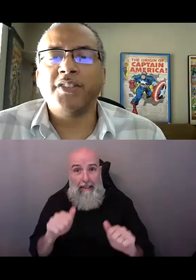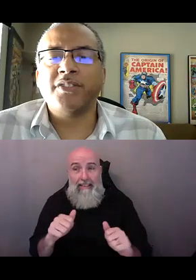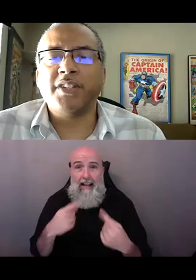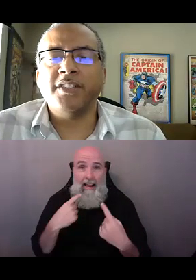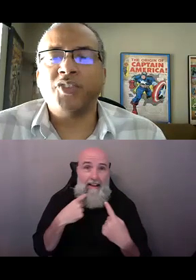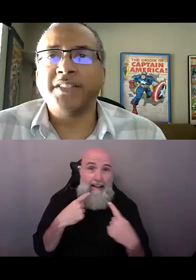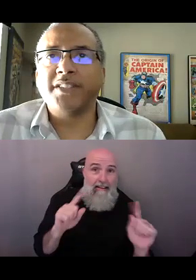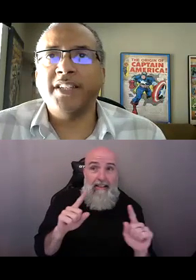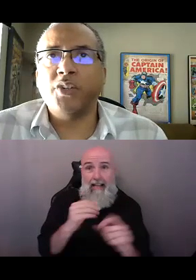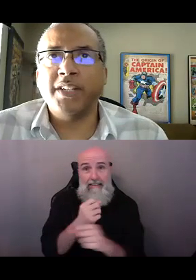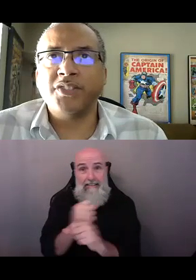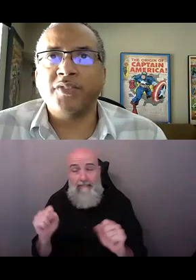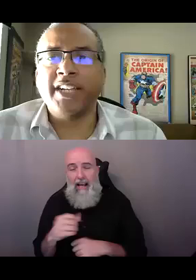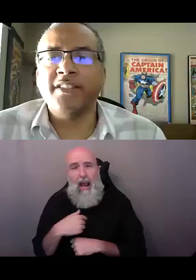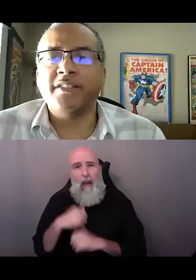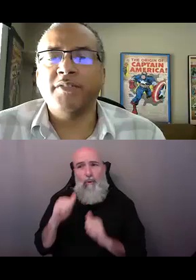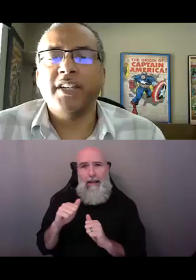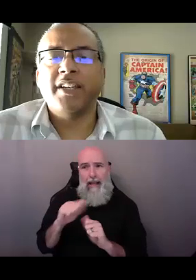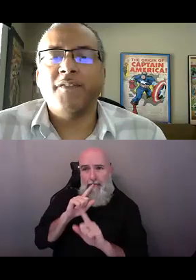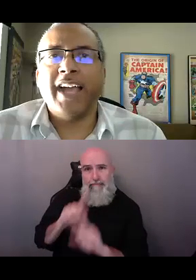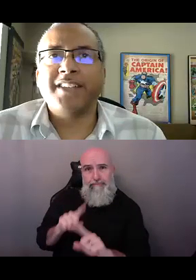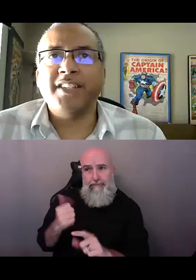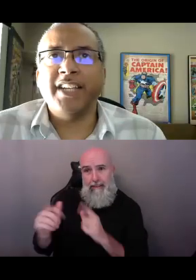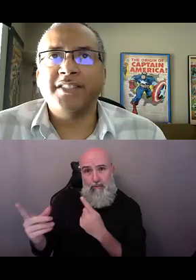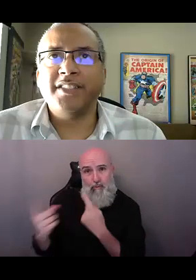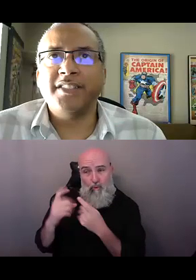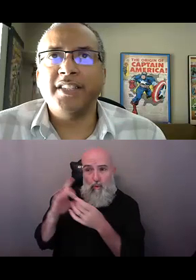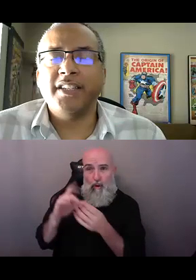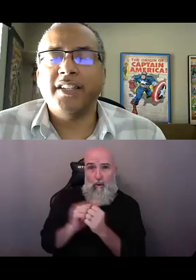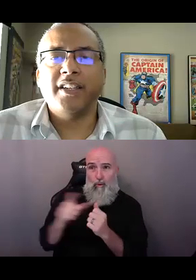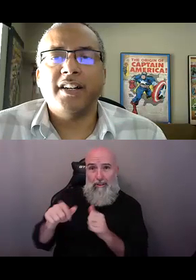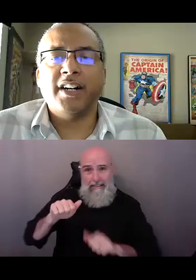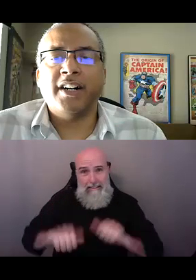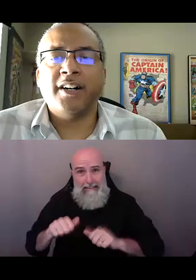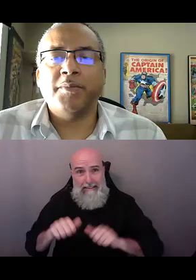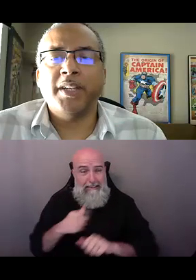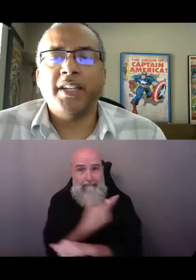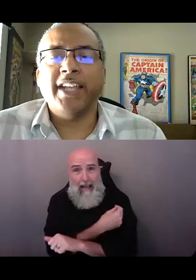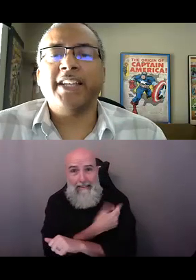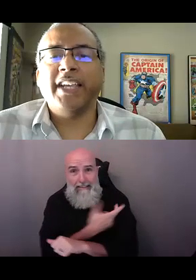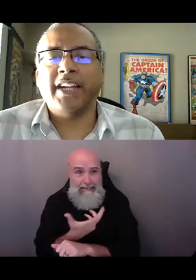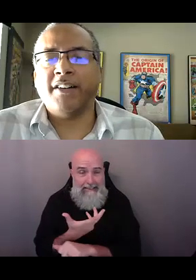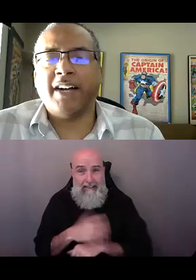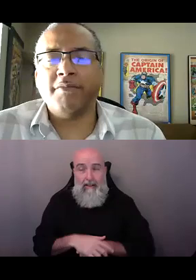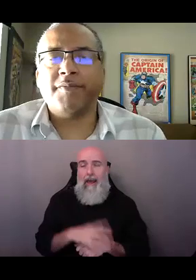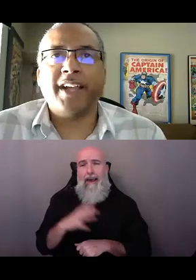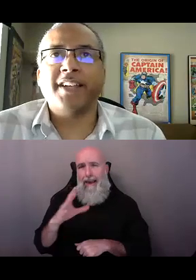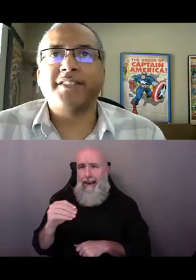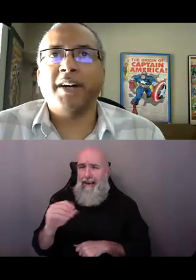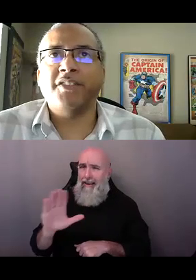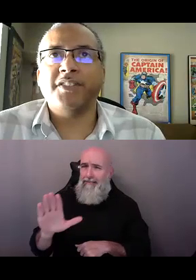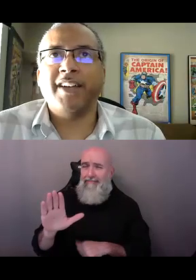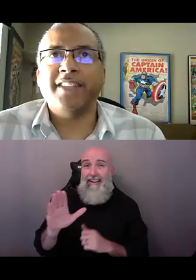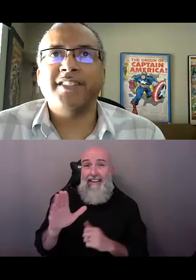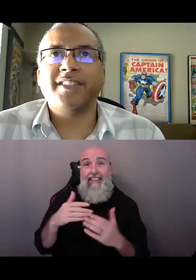we also can address any questions related to vaccine hesitancy. And again, in fact, next